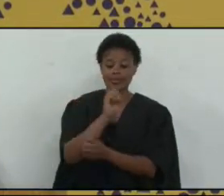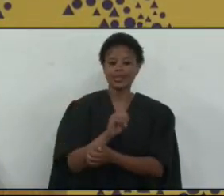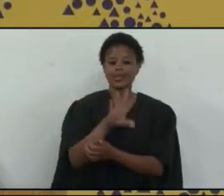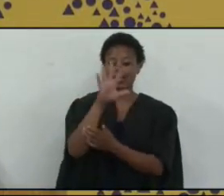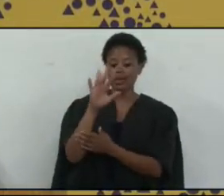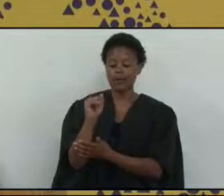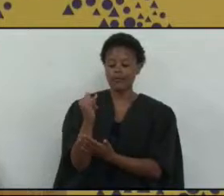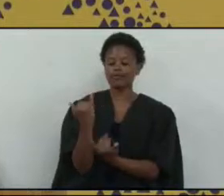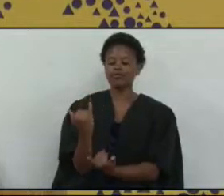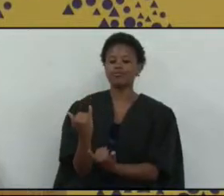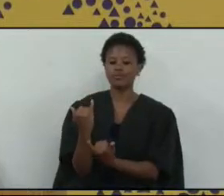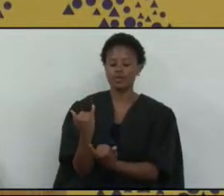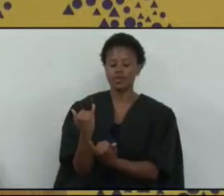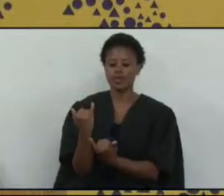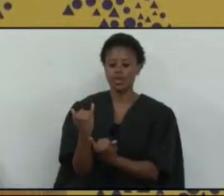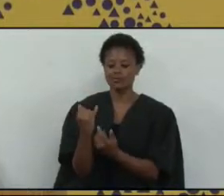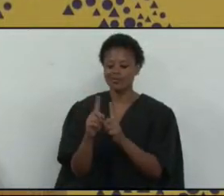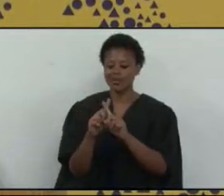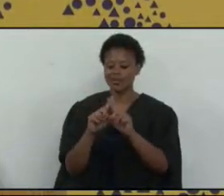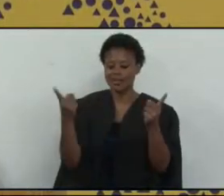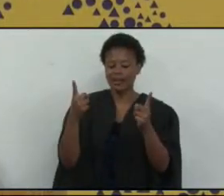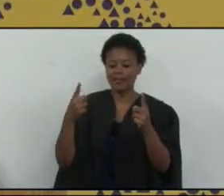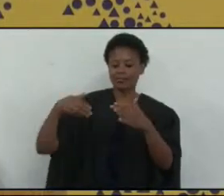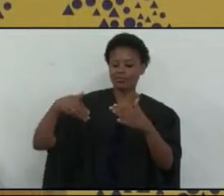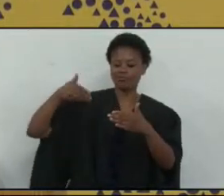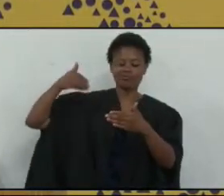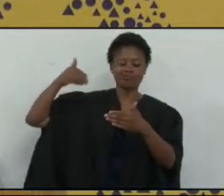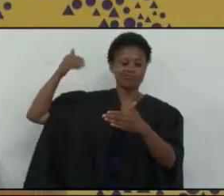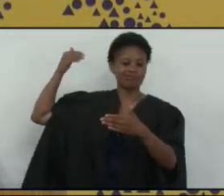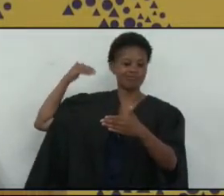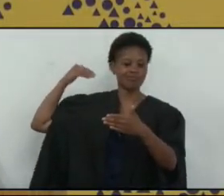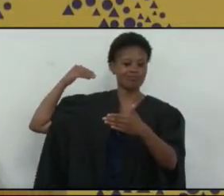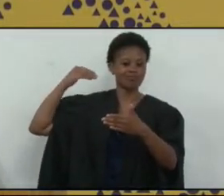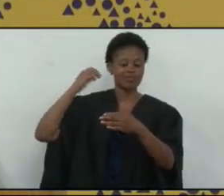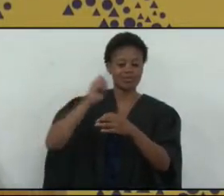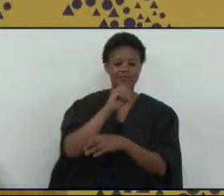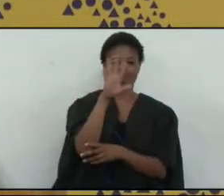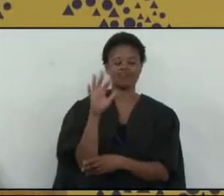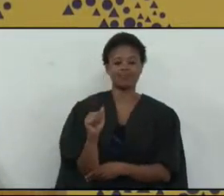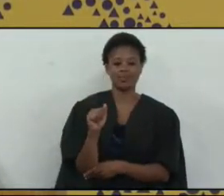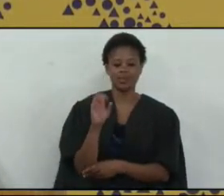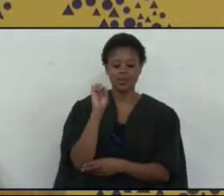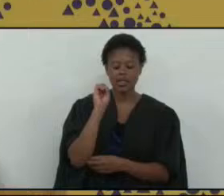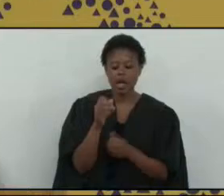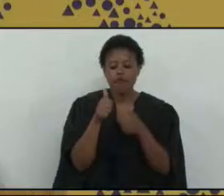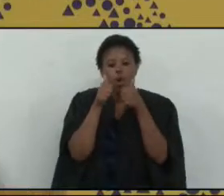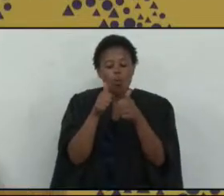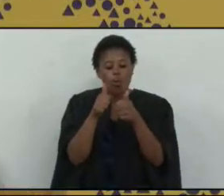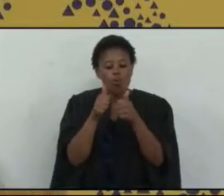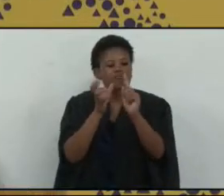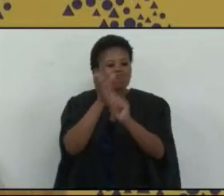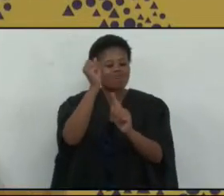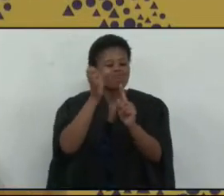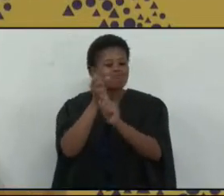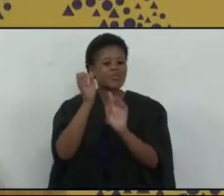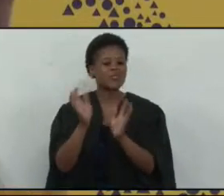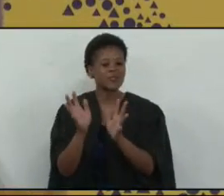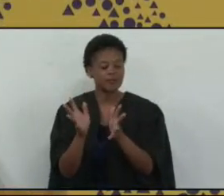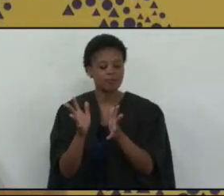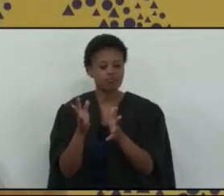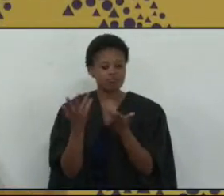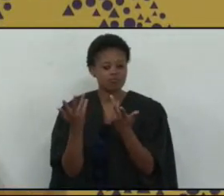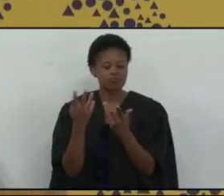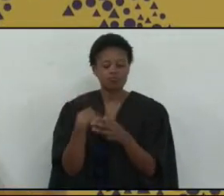Africa of today is vastly different to the South Africa of yesteryear. There's a lot of good that has been achieved. I mean,